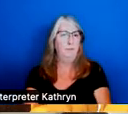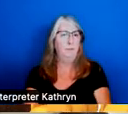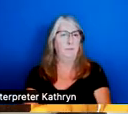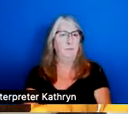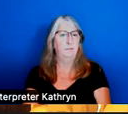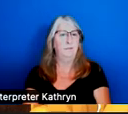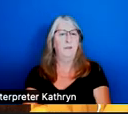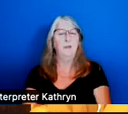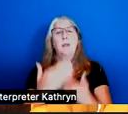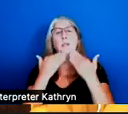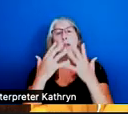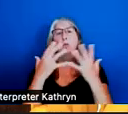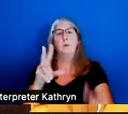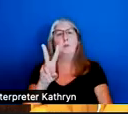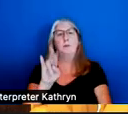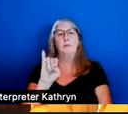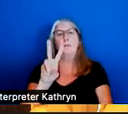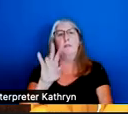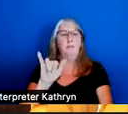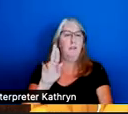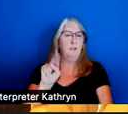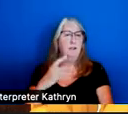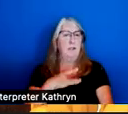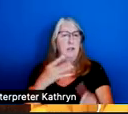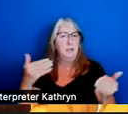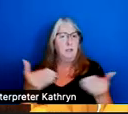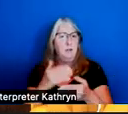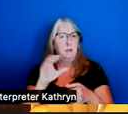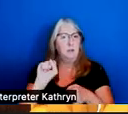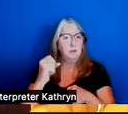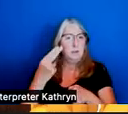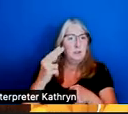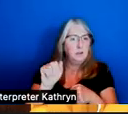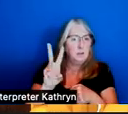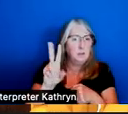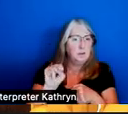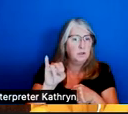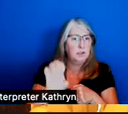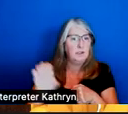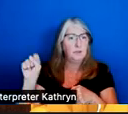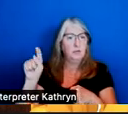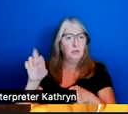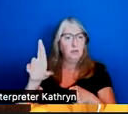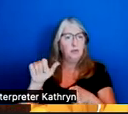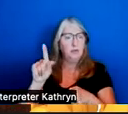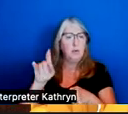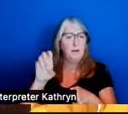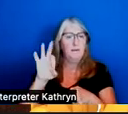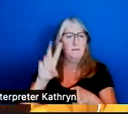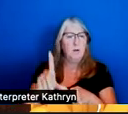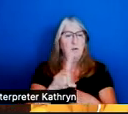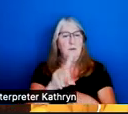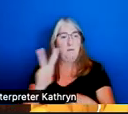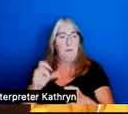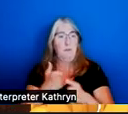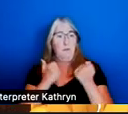Vivian. I would like to introduce Shanice Stratford. She is a domestic violence survivor turned anti-violence